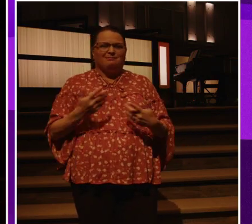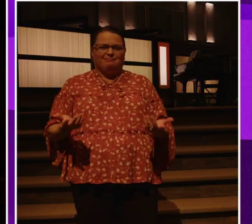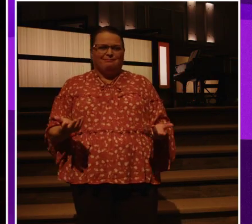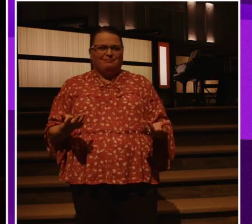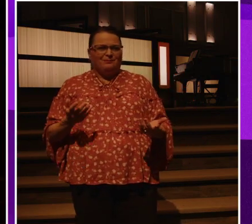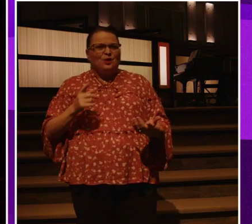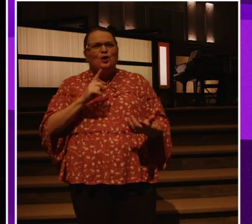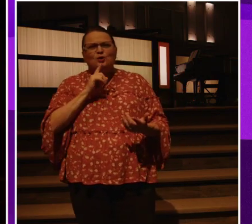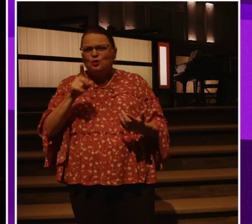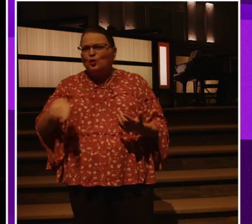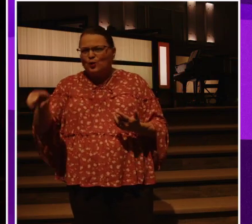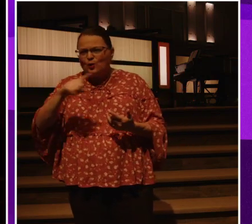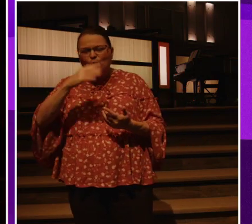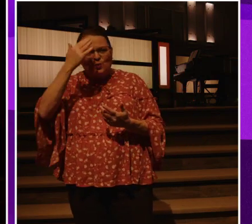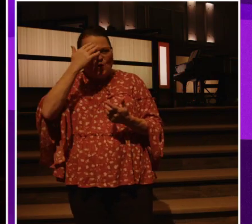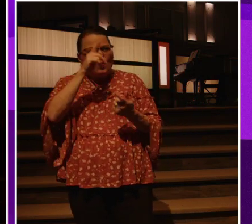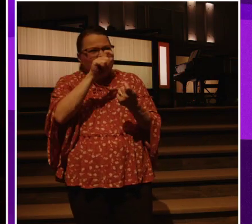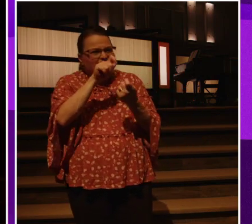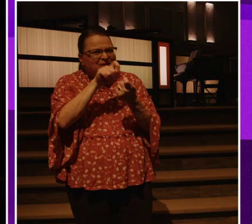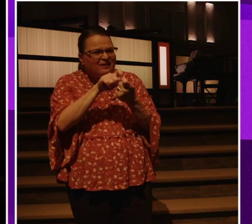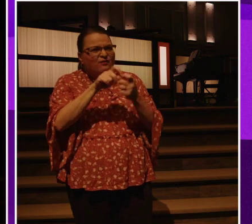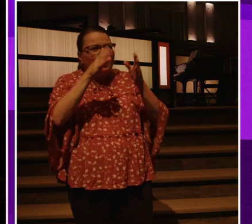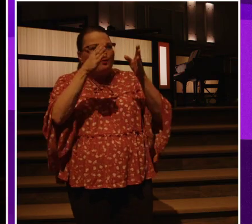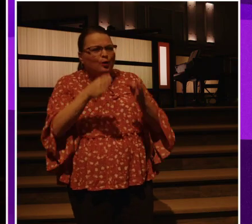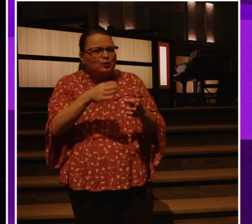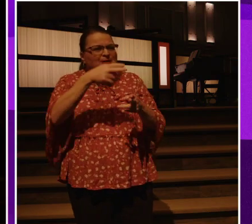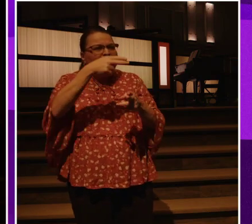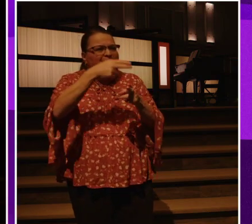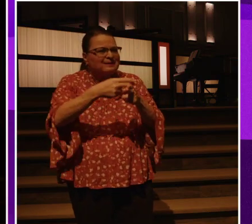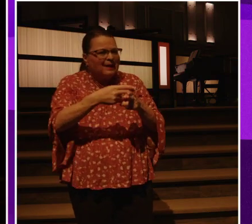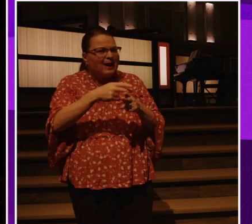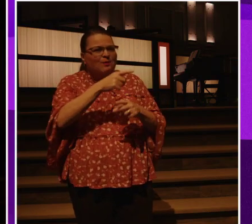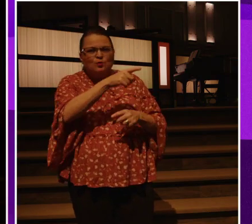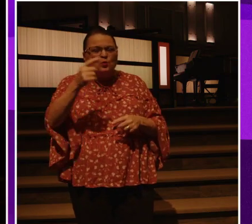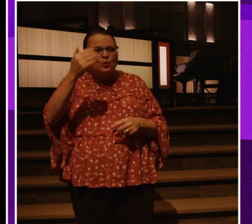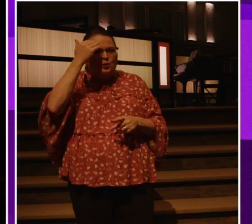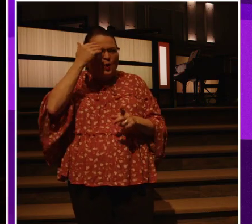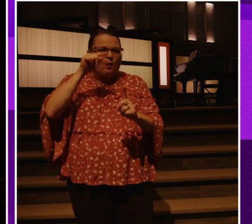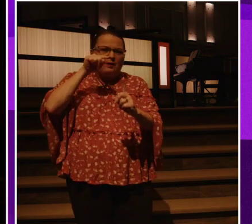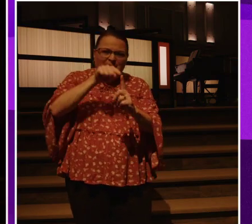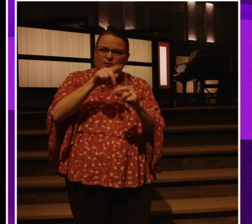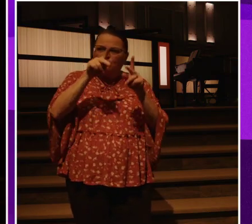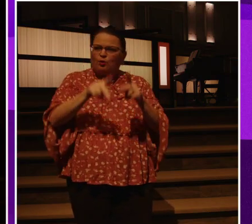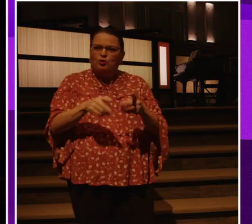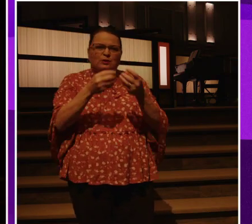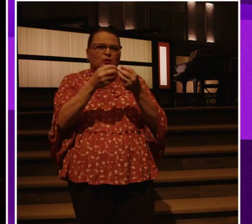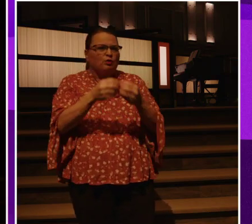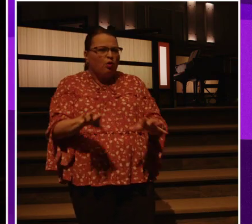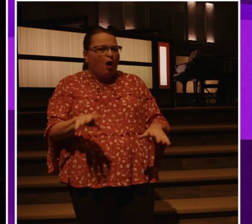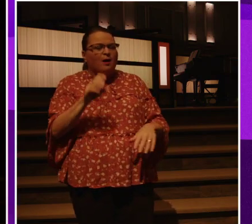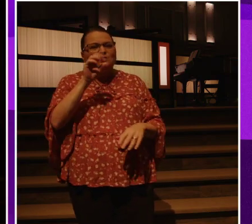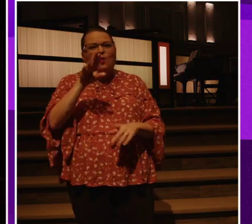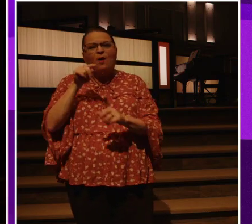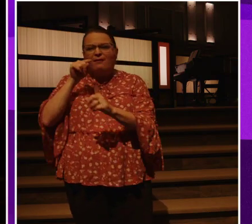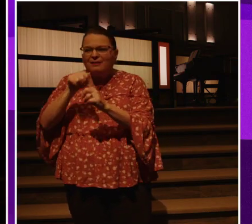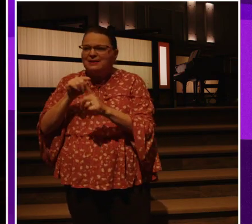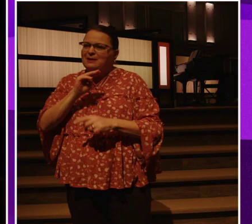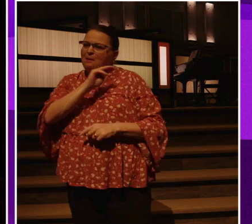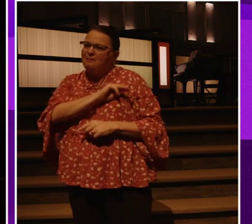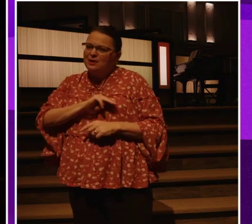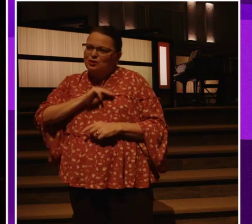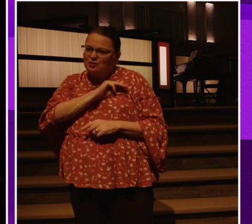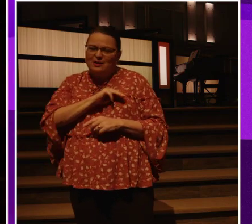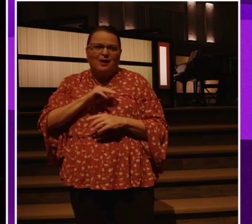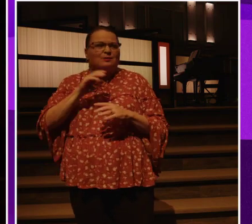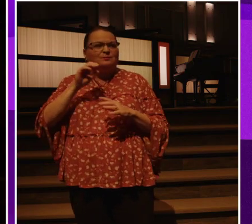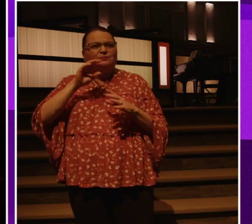know somebody that's lost that you can call out his or her name. Surely you know some missionary,